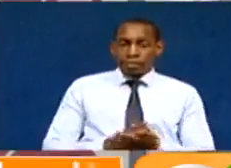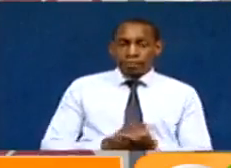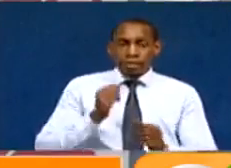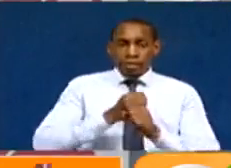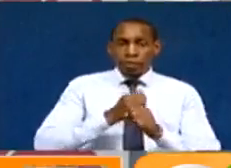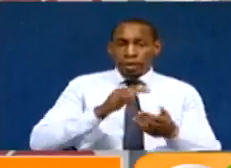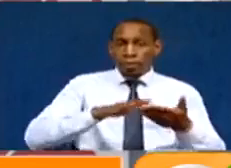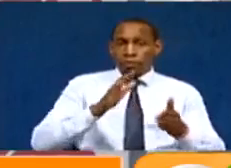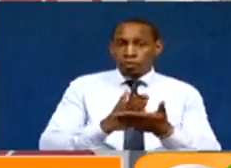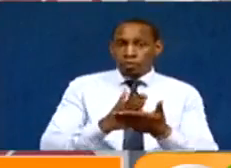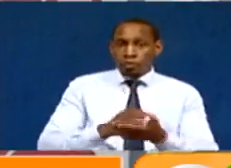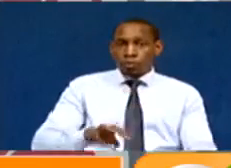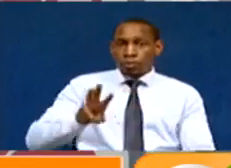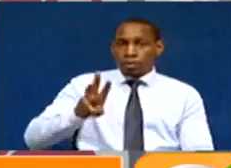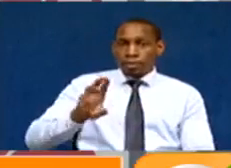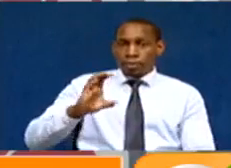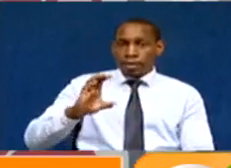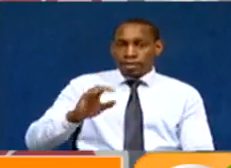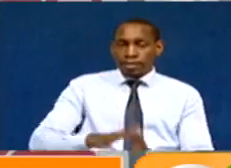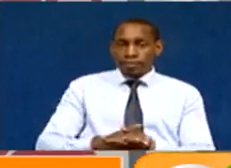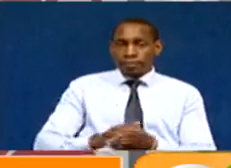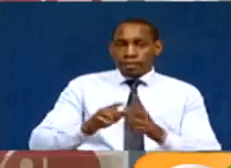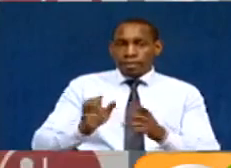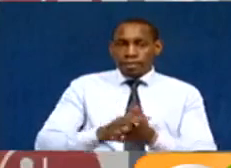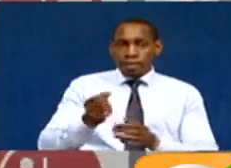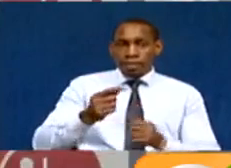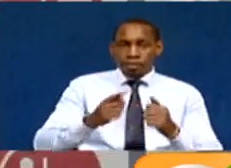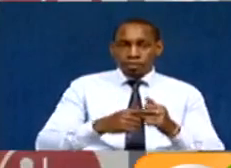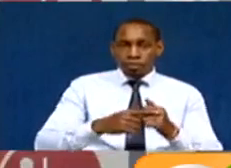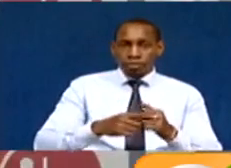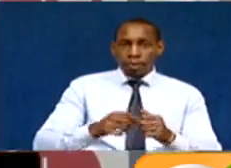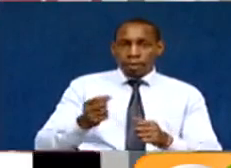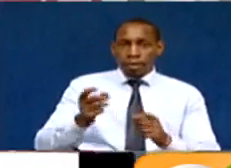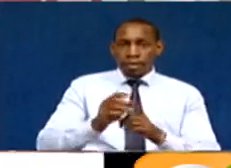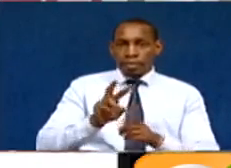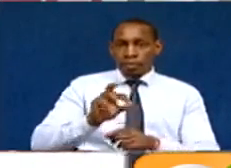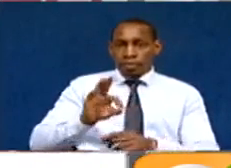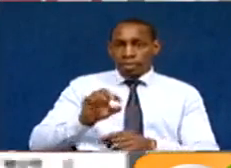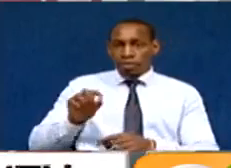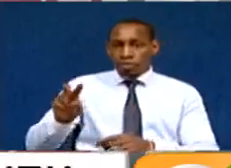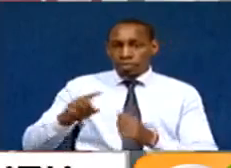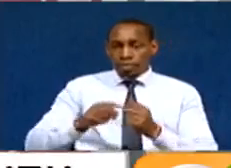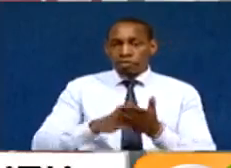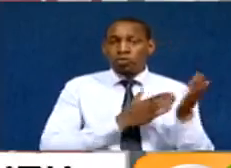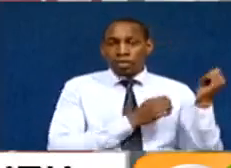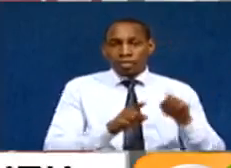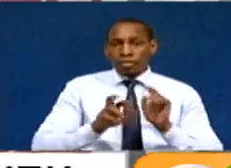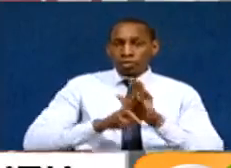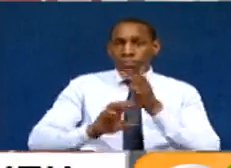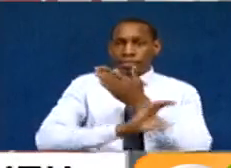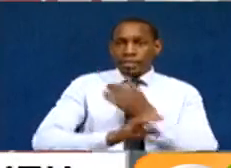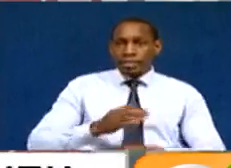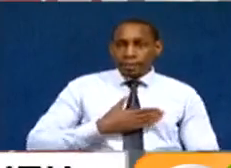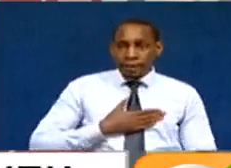proud. Of course, we have the WRC coming June 23rd to 26th. It's something that I'm really looking forward to, and representing my